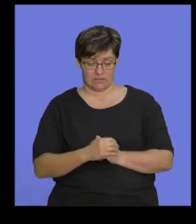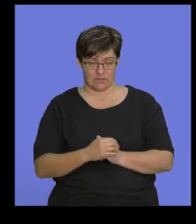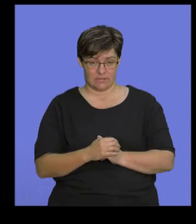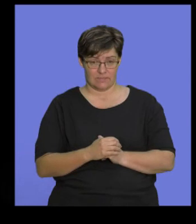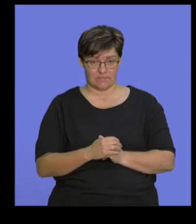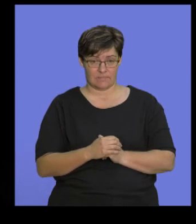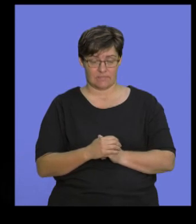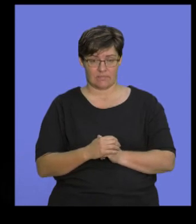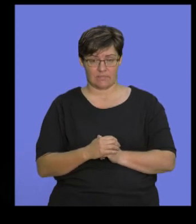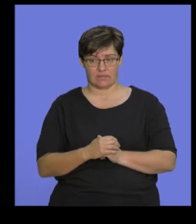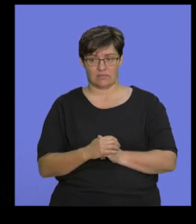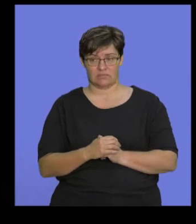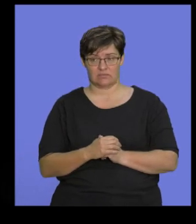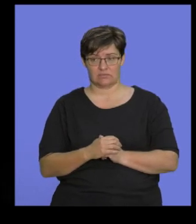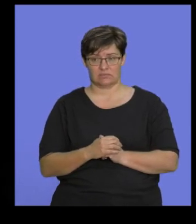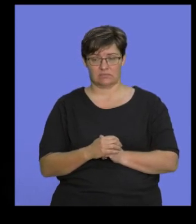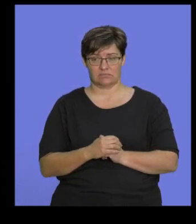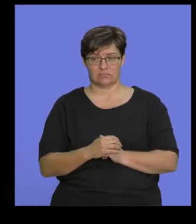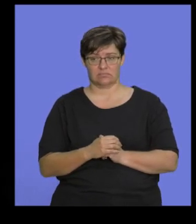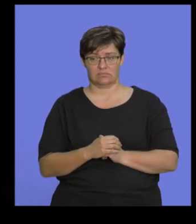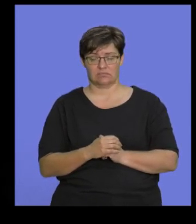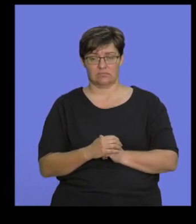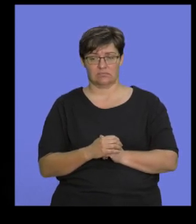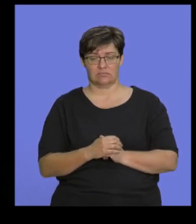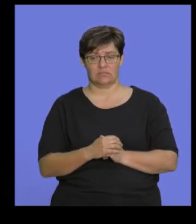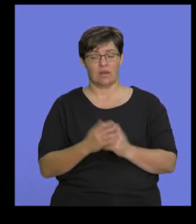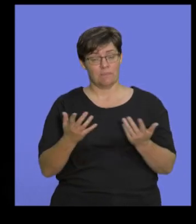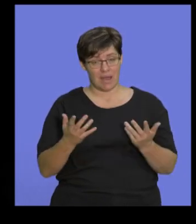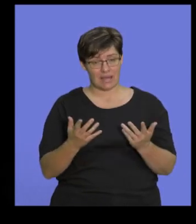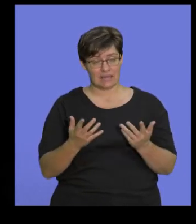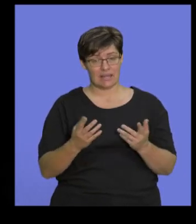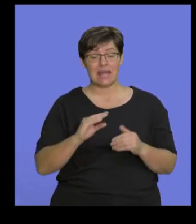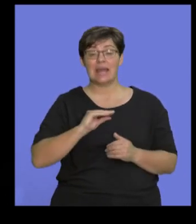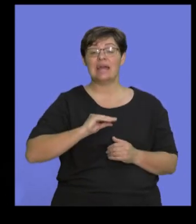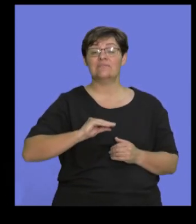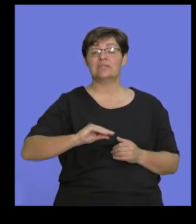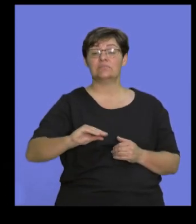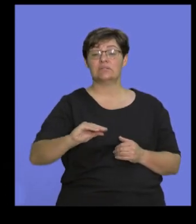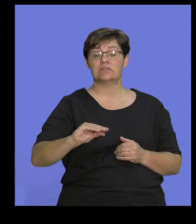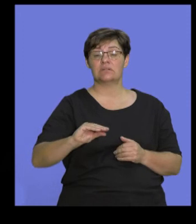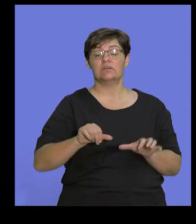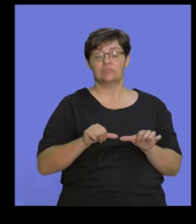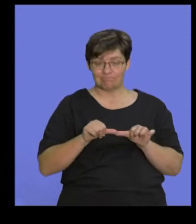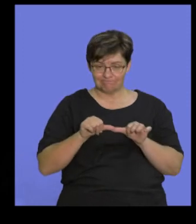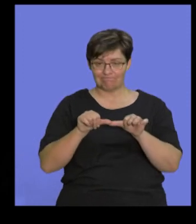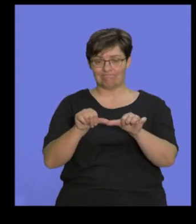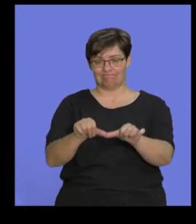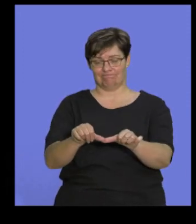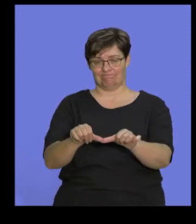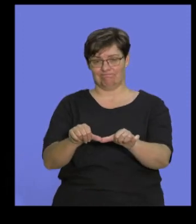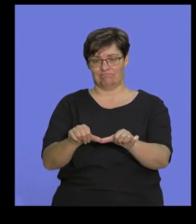was 2,500. But the investment actually remained there for